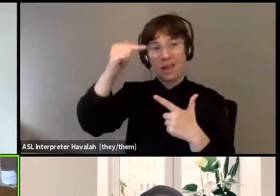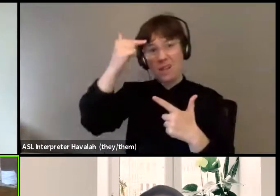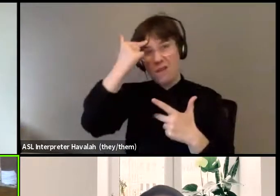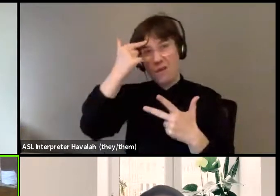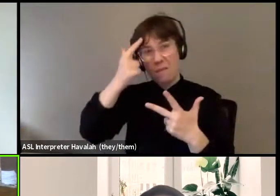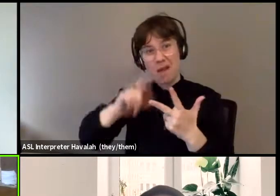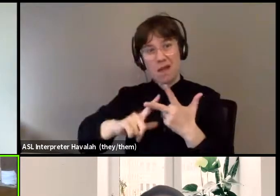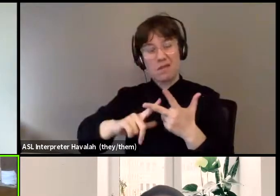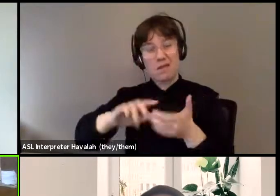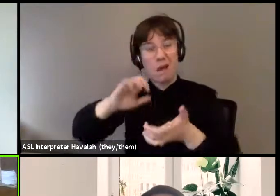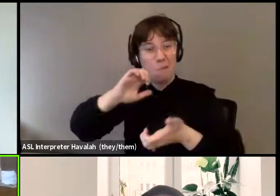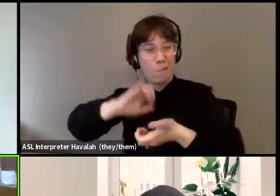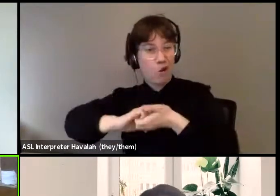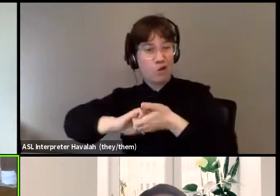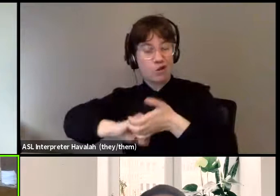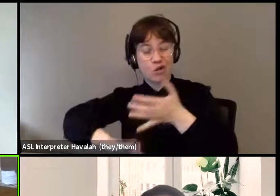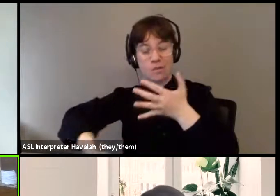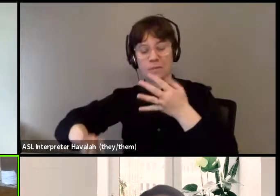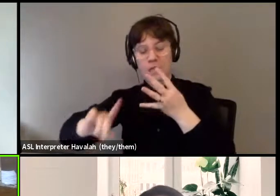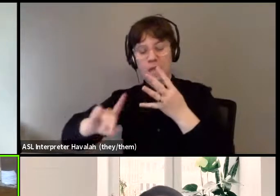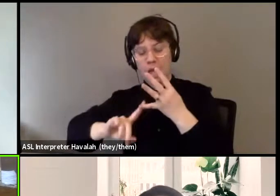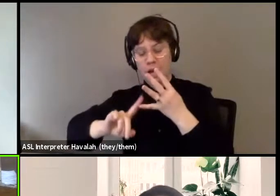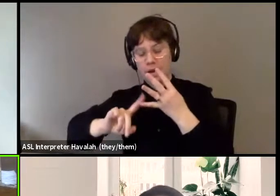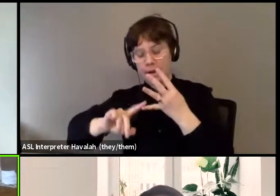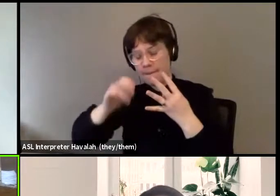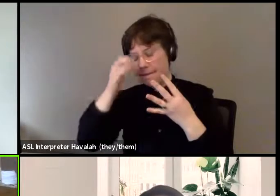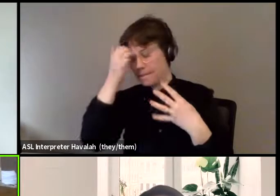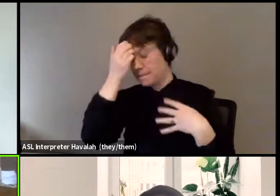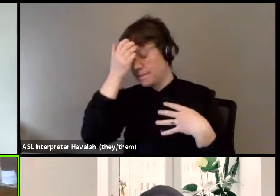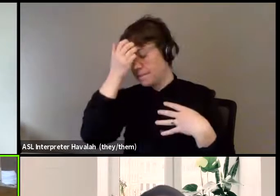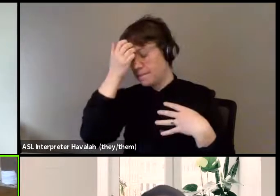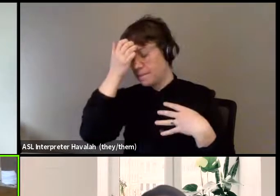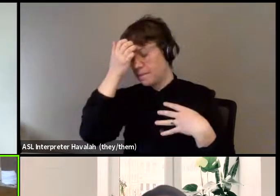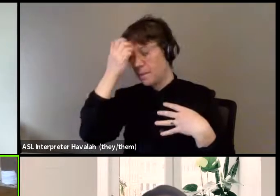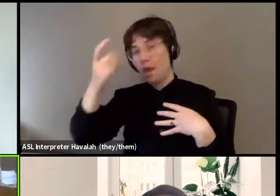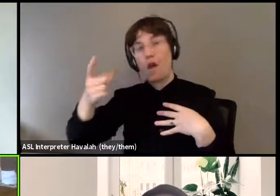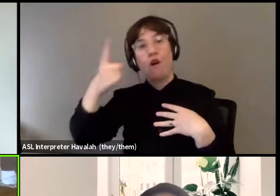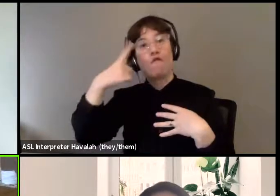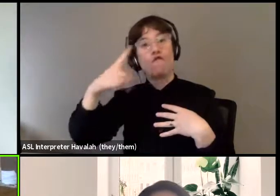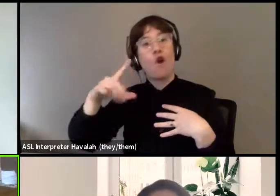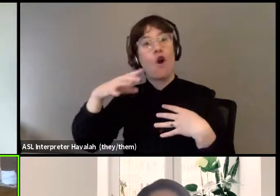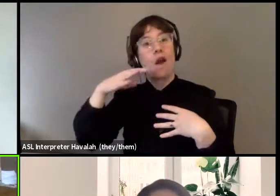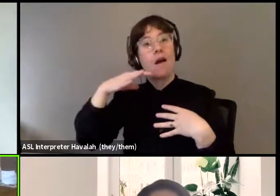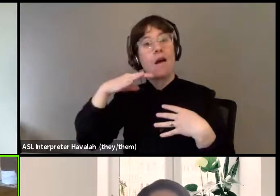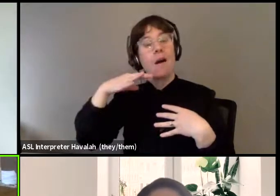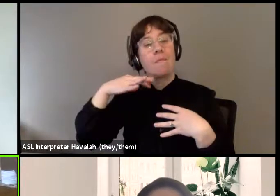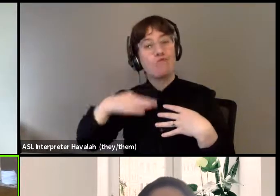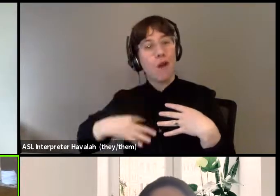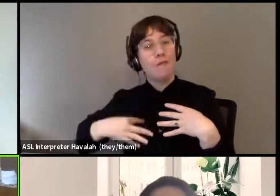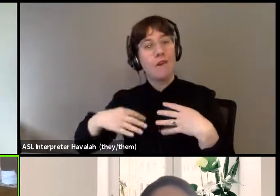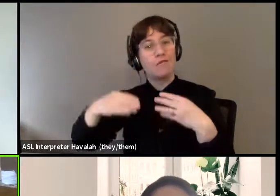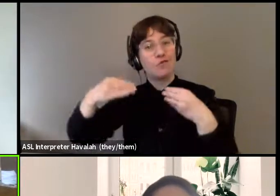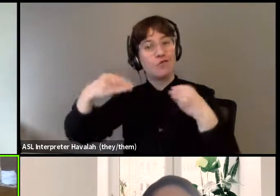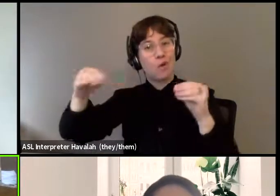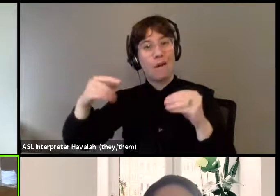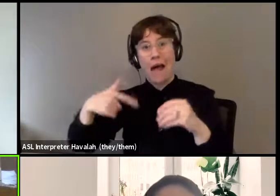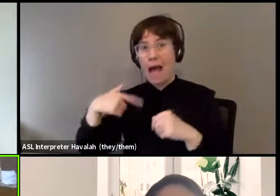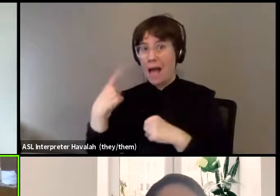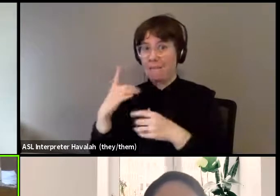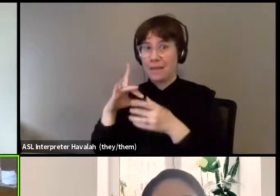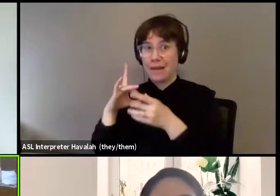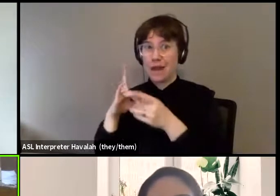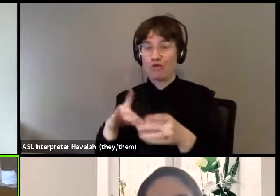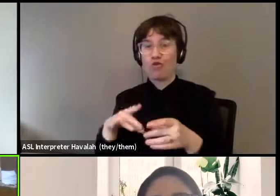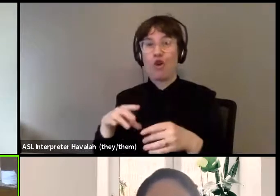entities, partnerships, and for-profit retail businesses. And it was all about increasing food access, retail